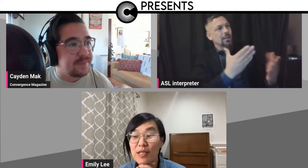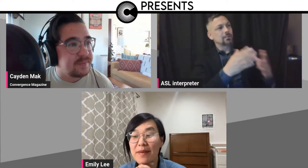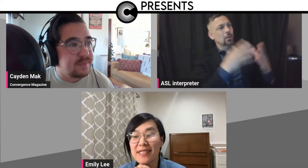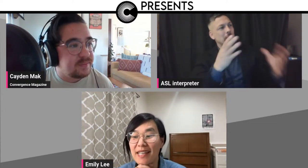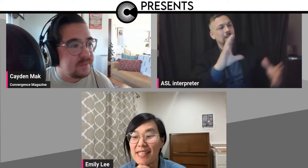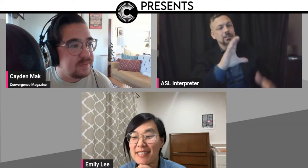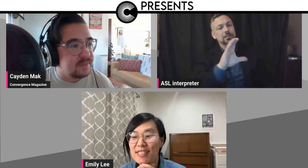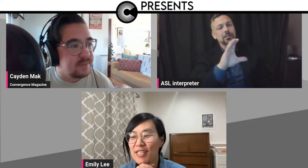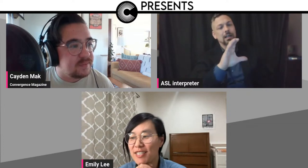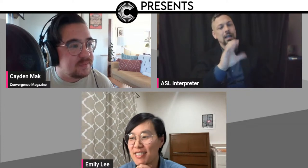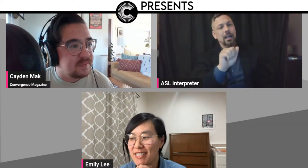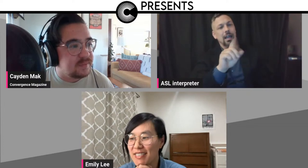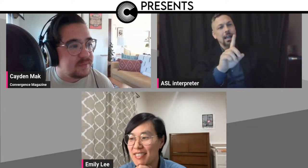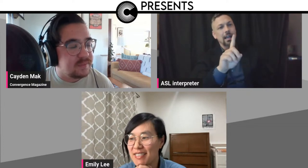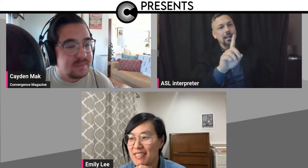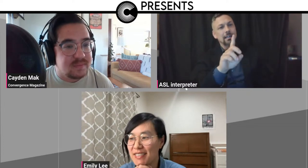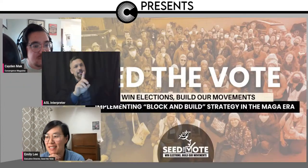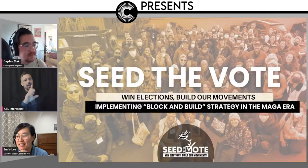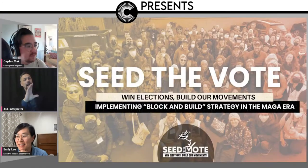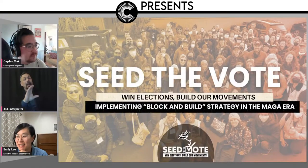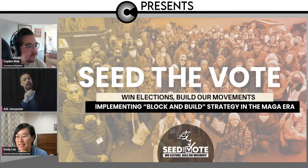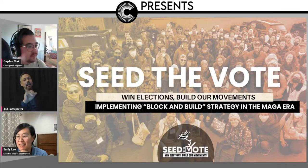Can we pull up my slides, Josh?